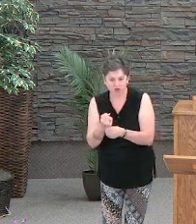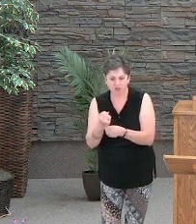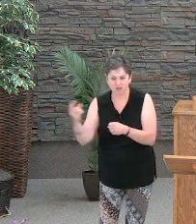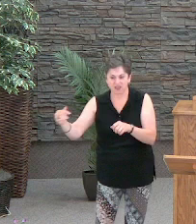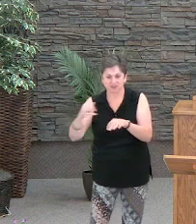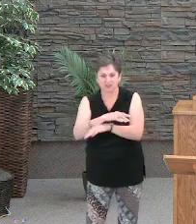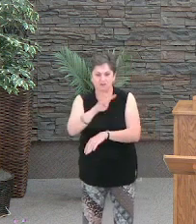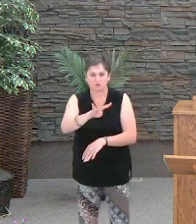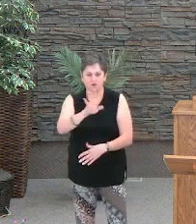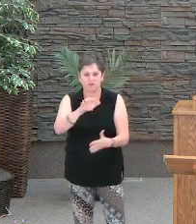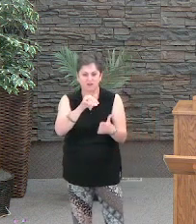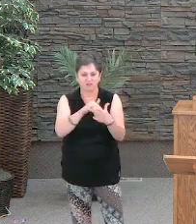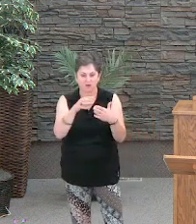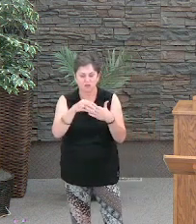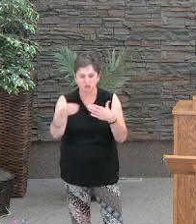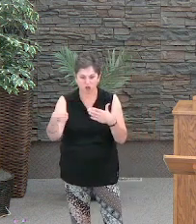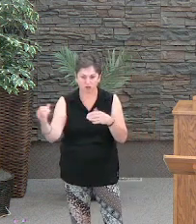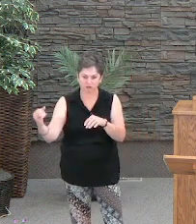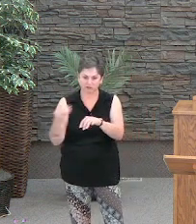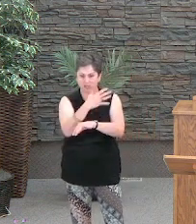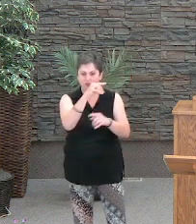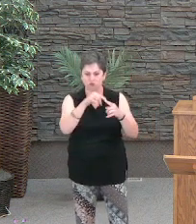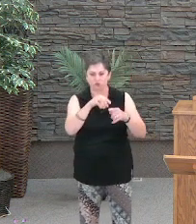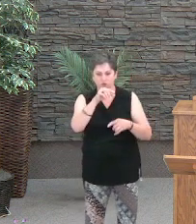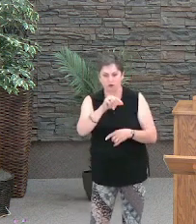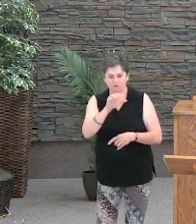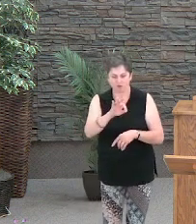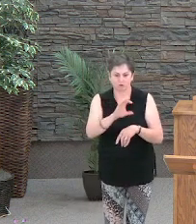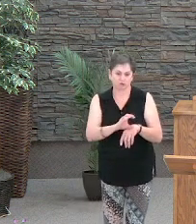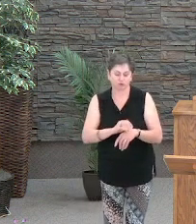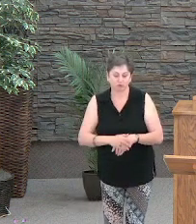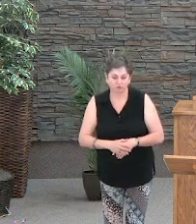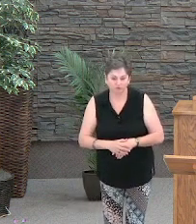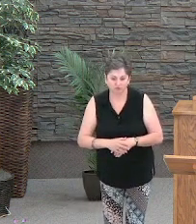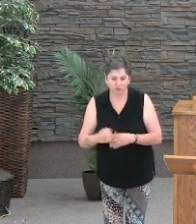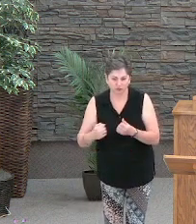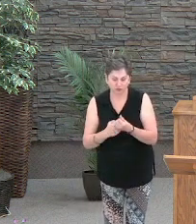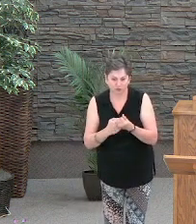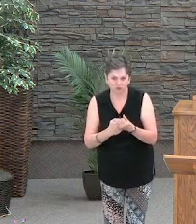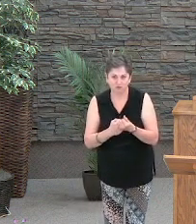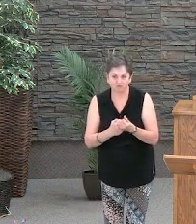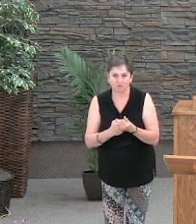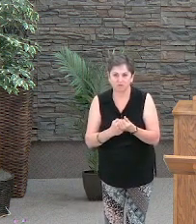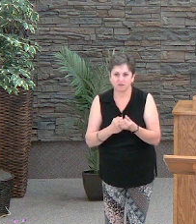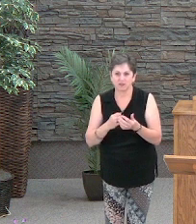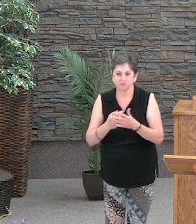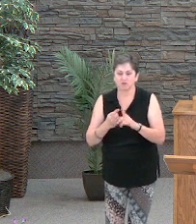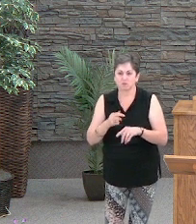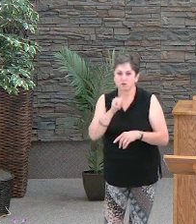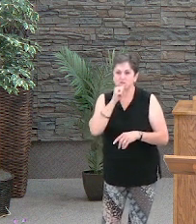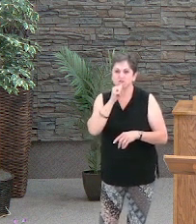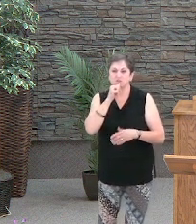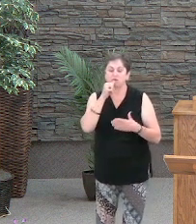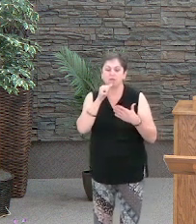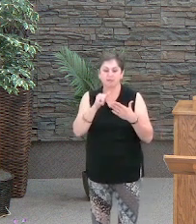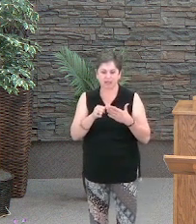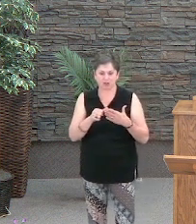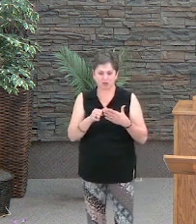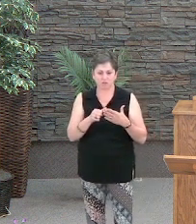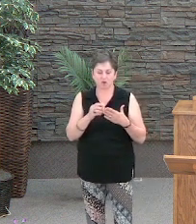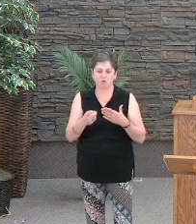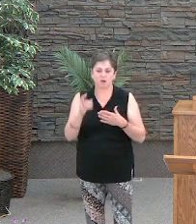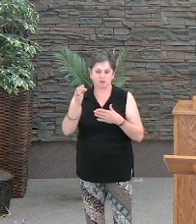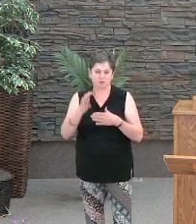send $45,000 into Great Falls. At least that's from a personal letter that's written by one